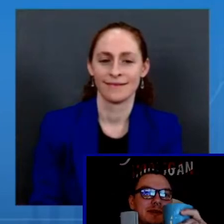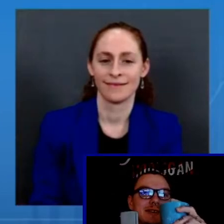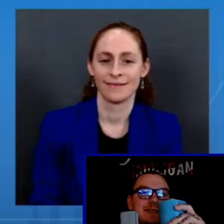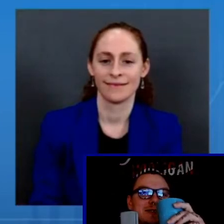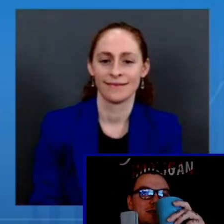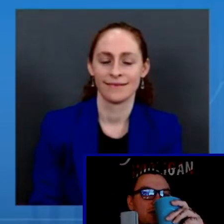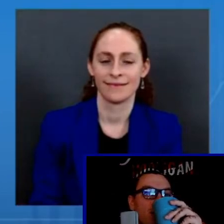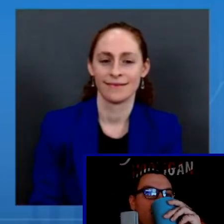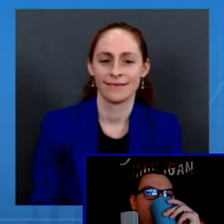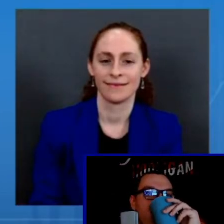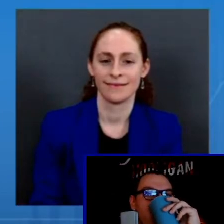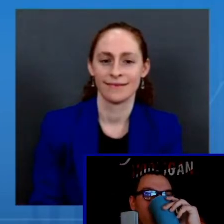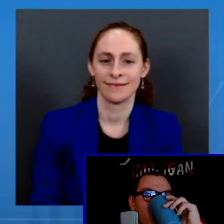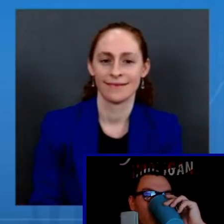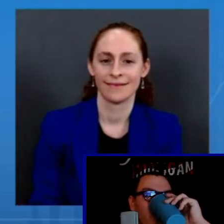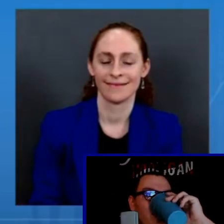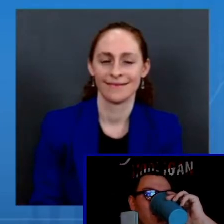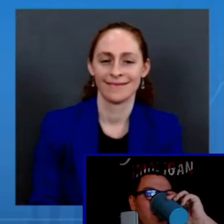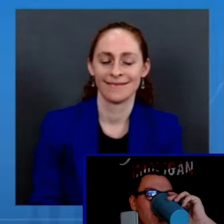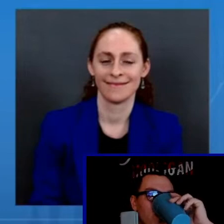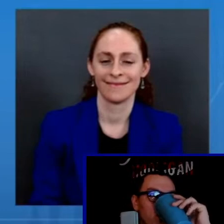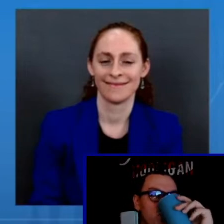Season's greetings to you.